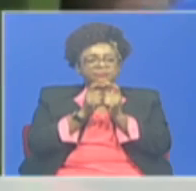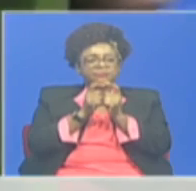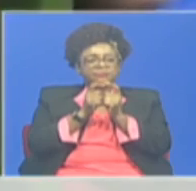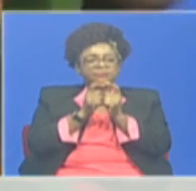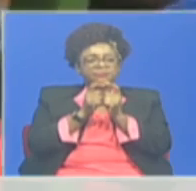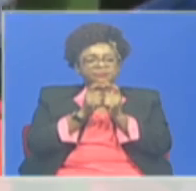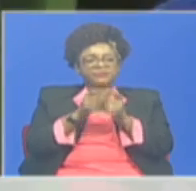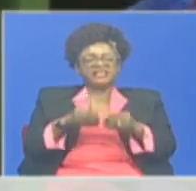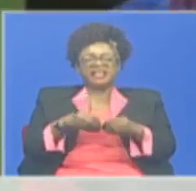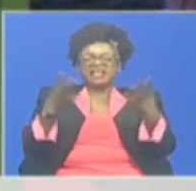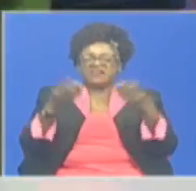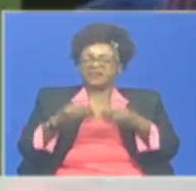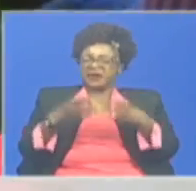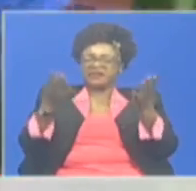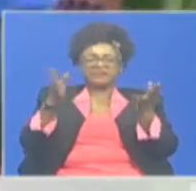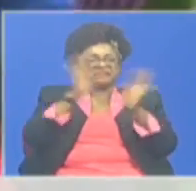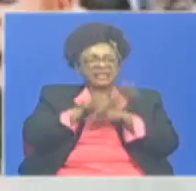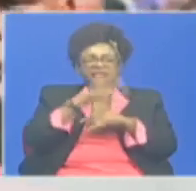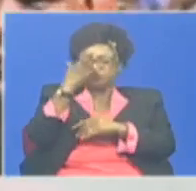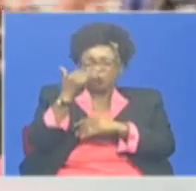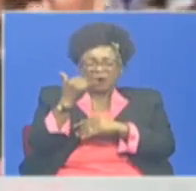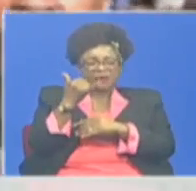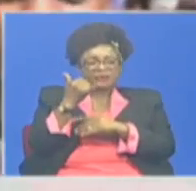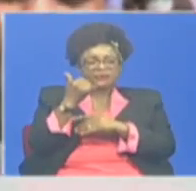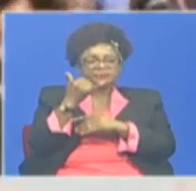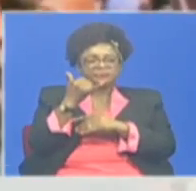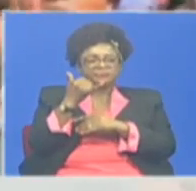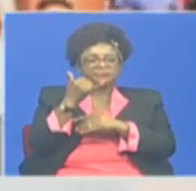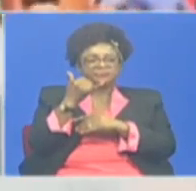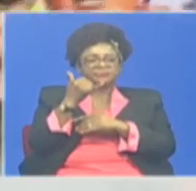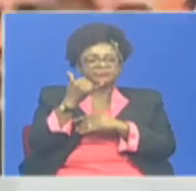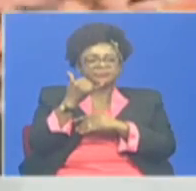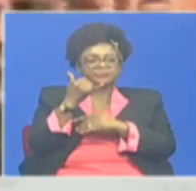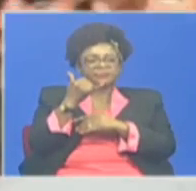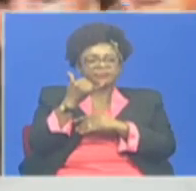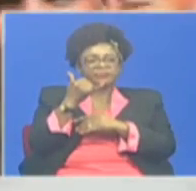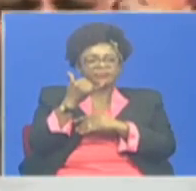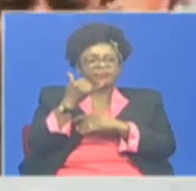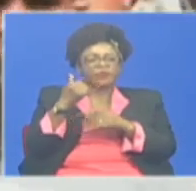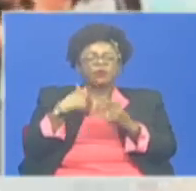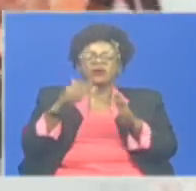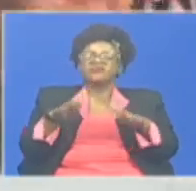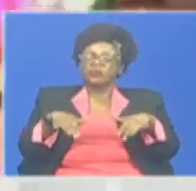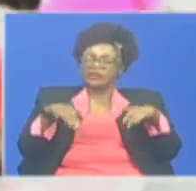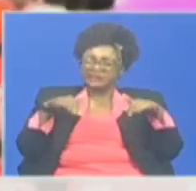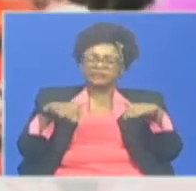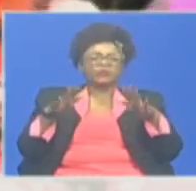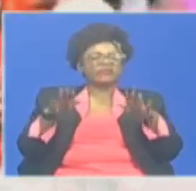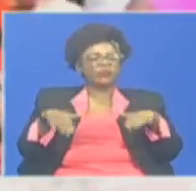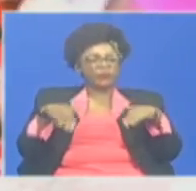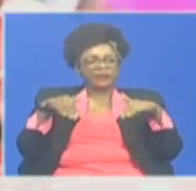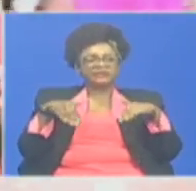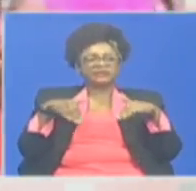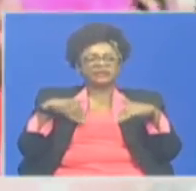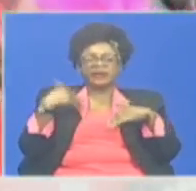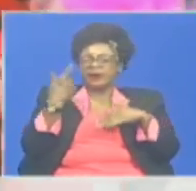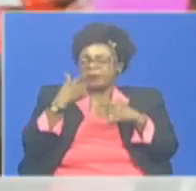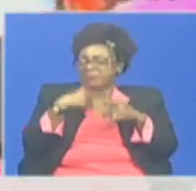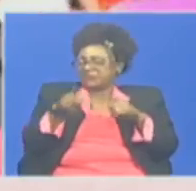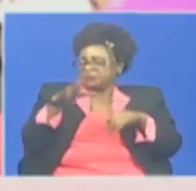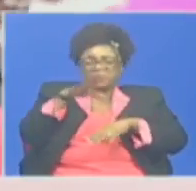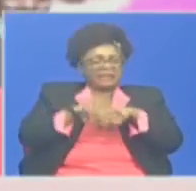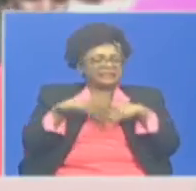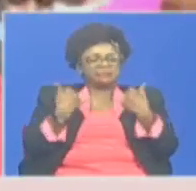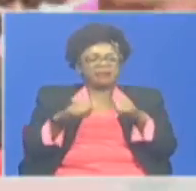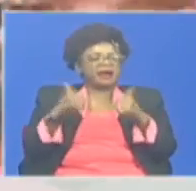wanagawa usiku gani yeye wanagawanga. Kurundikana kwa geti ya chief, tunangoja msaada. Na ilani hakuna hiyo msaada tunapata.